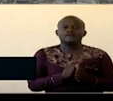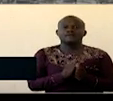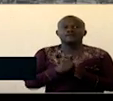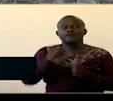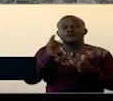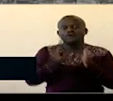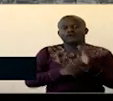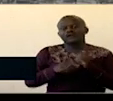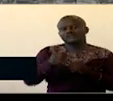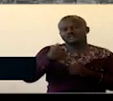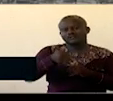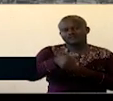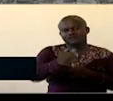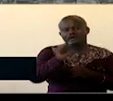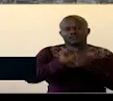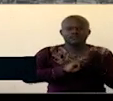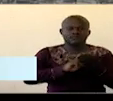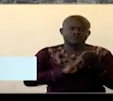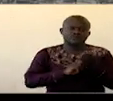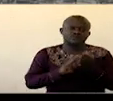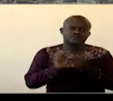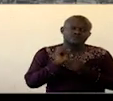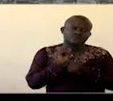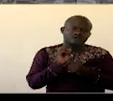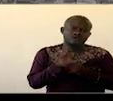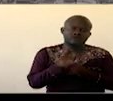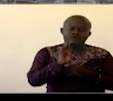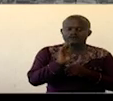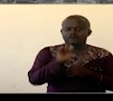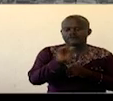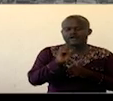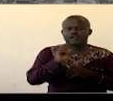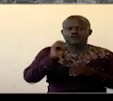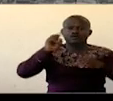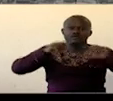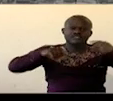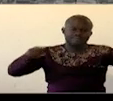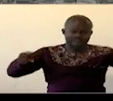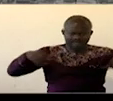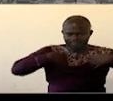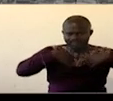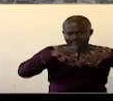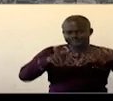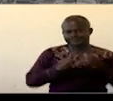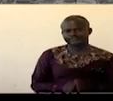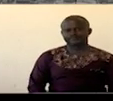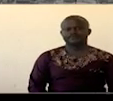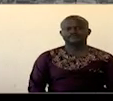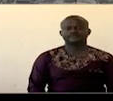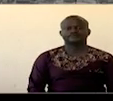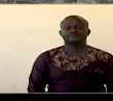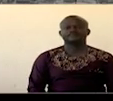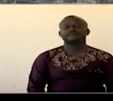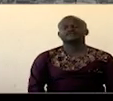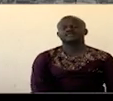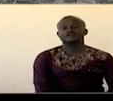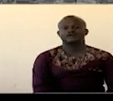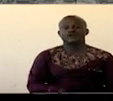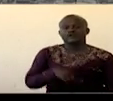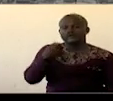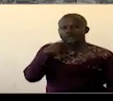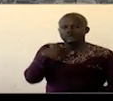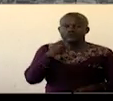What are the uses of biodiversity? Who can